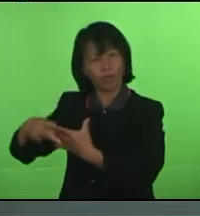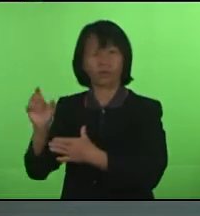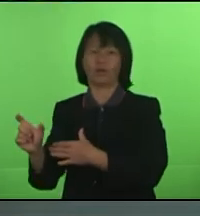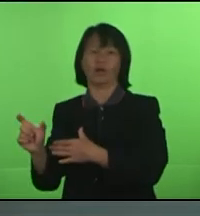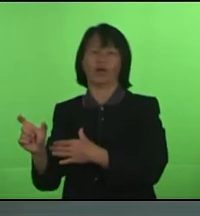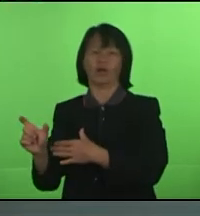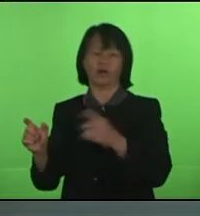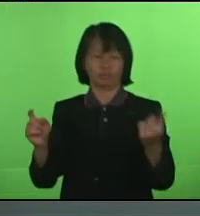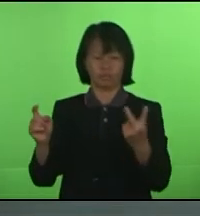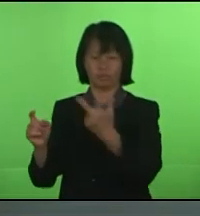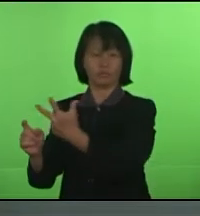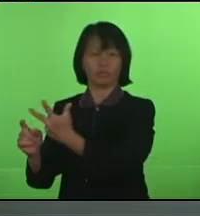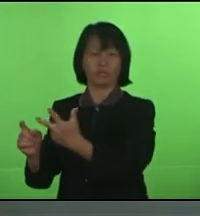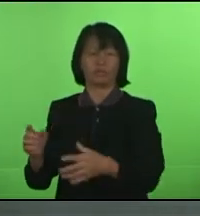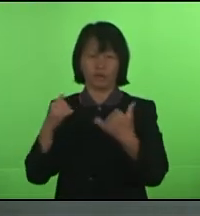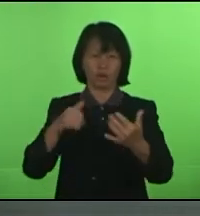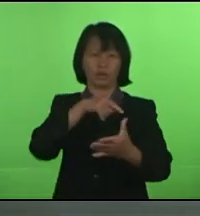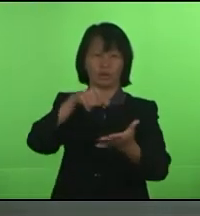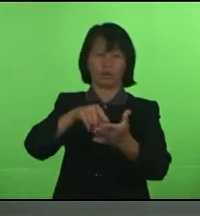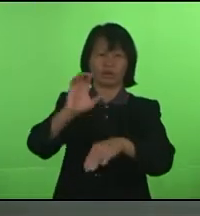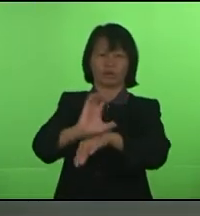is basically what the computer